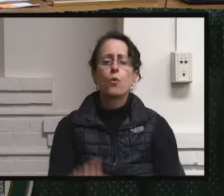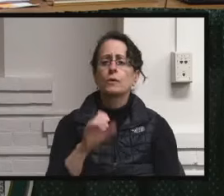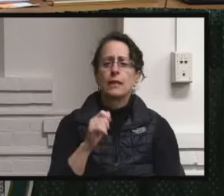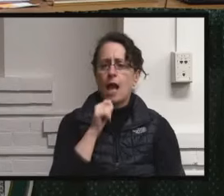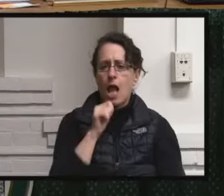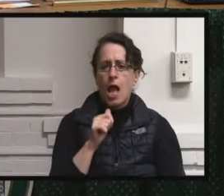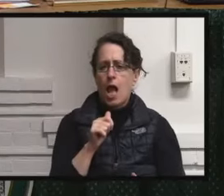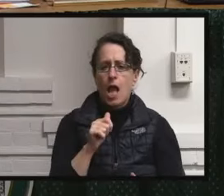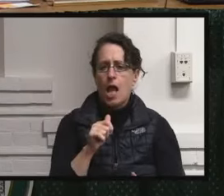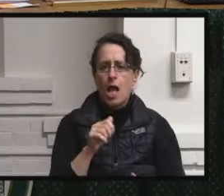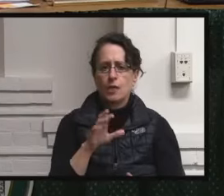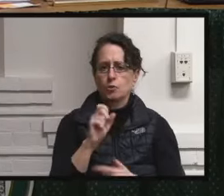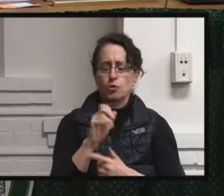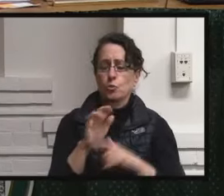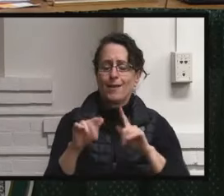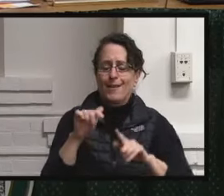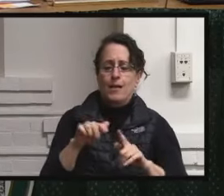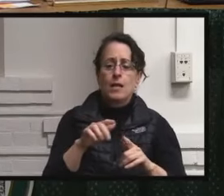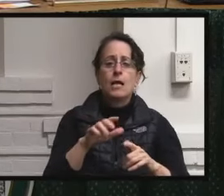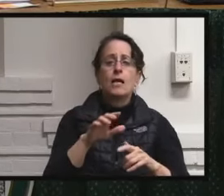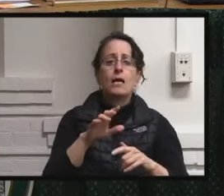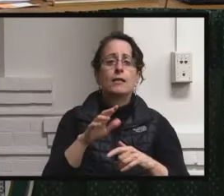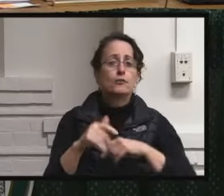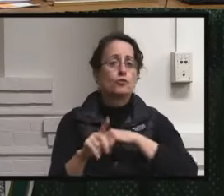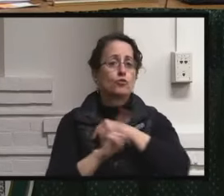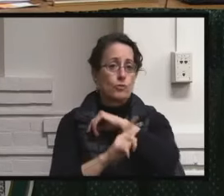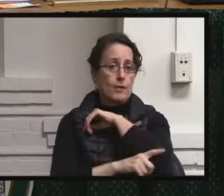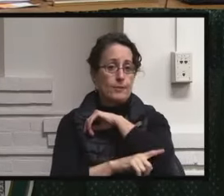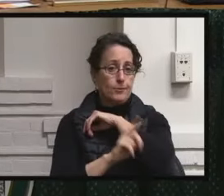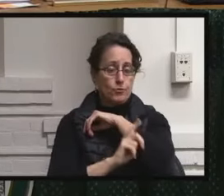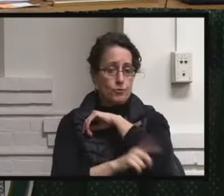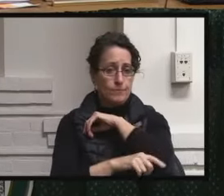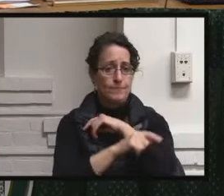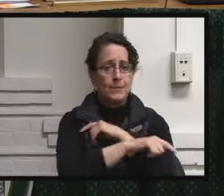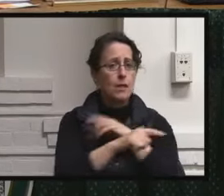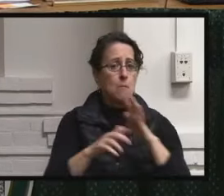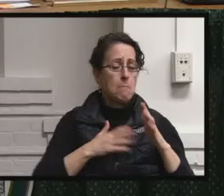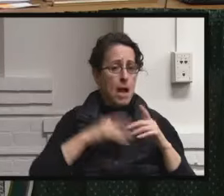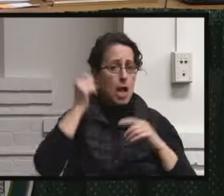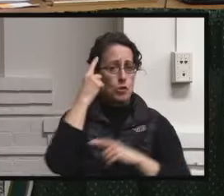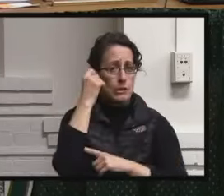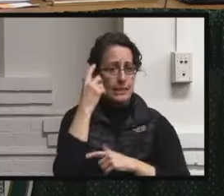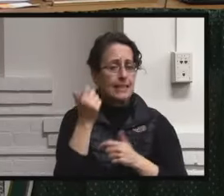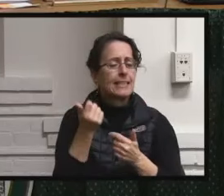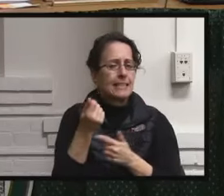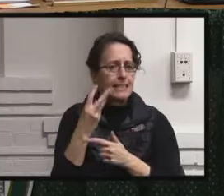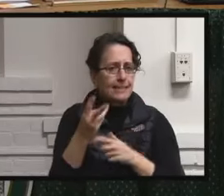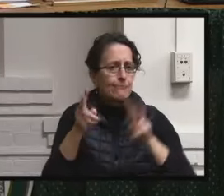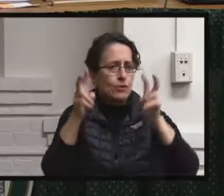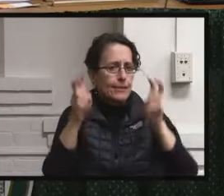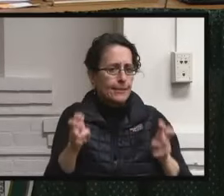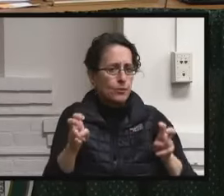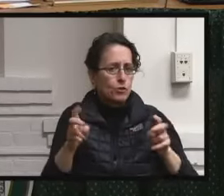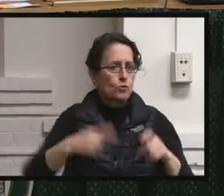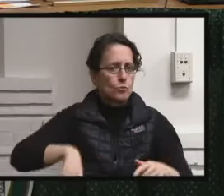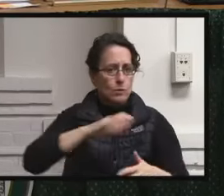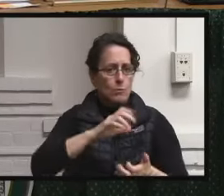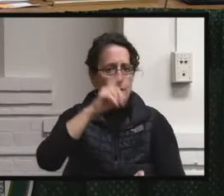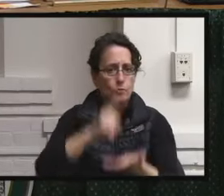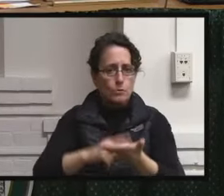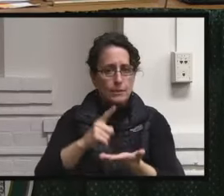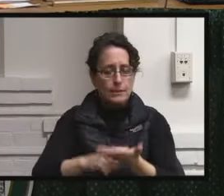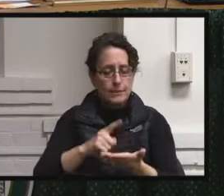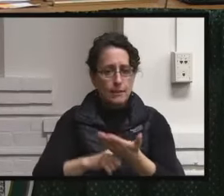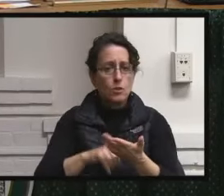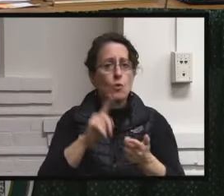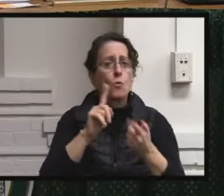the table, and we're looking at those issues tonight in connection with development of the